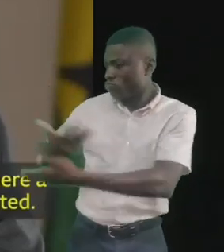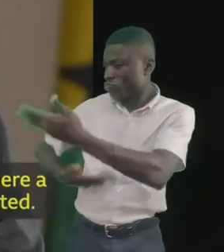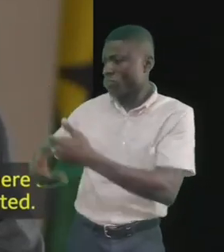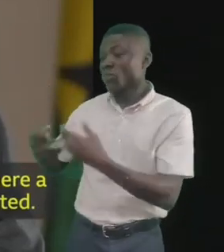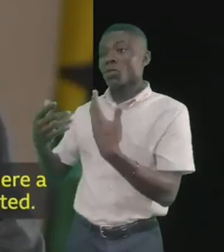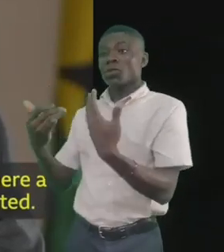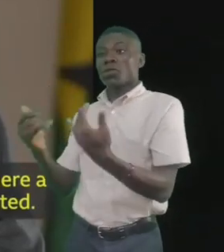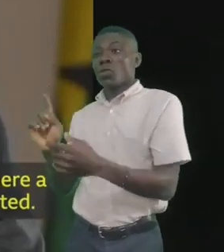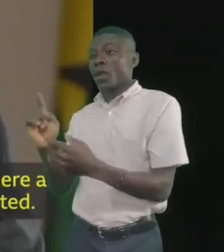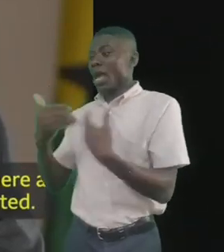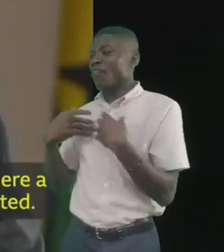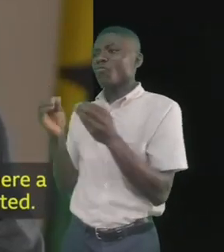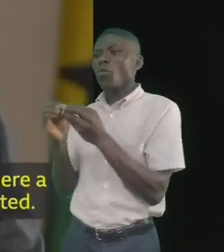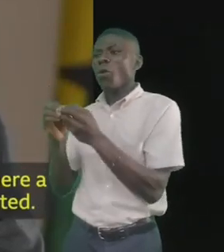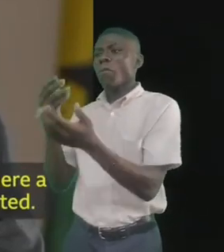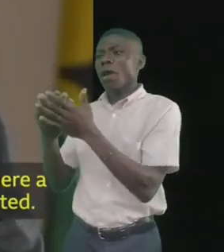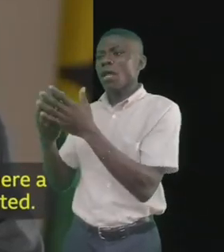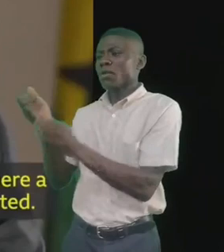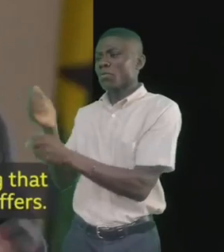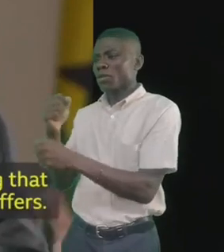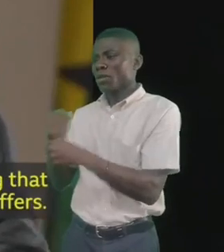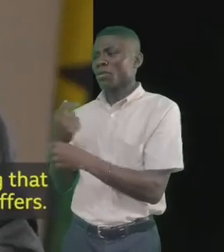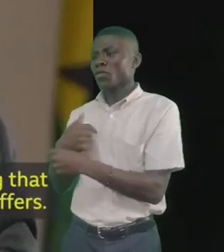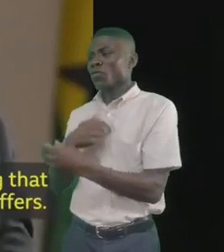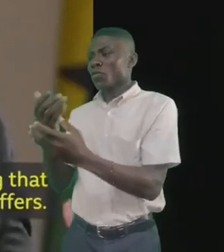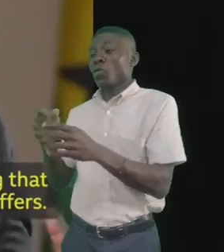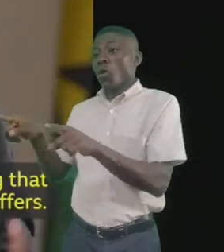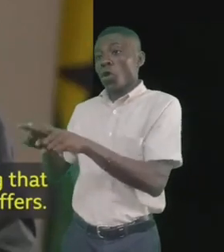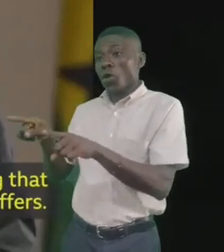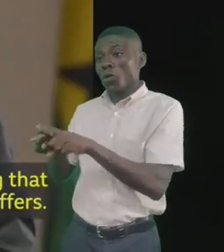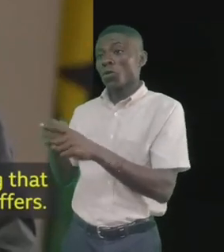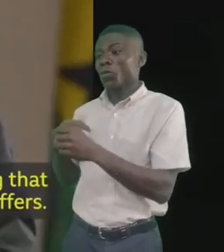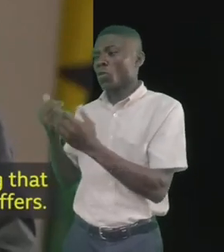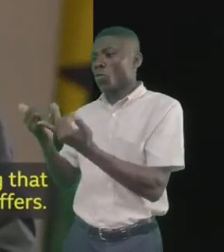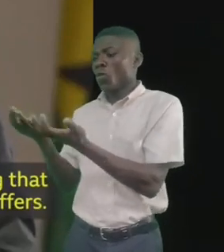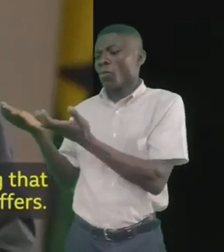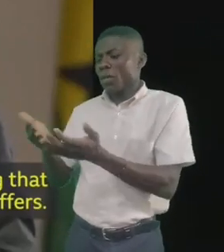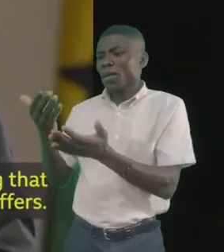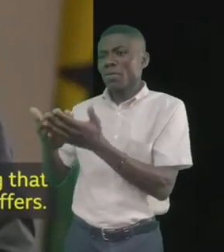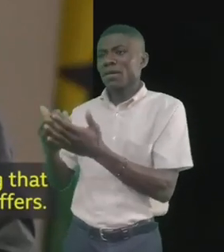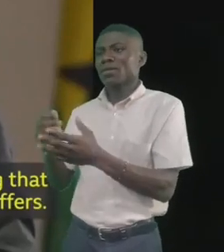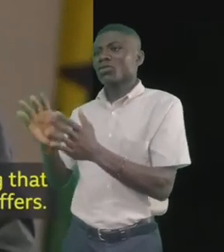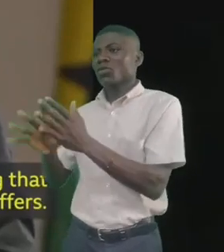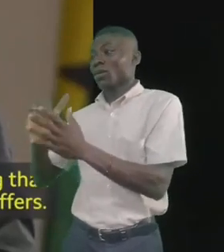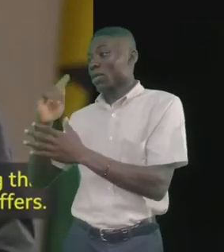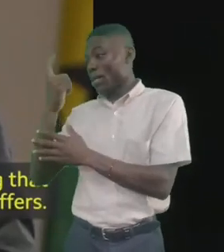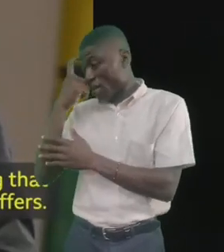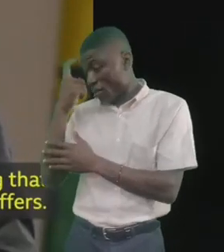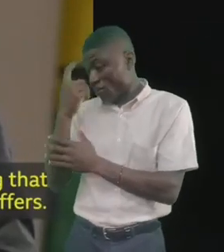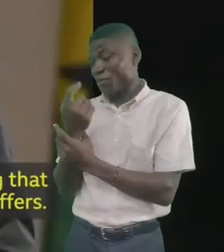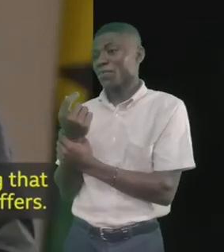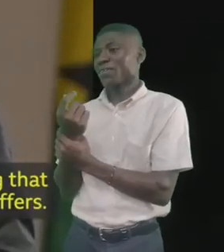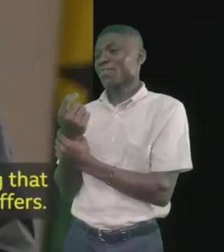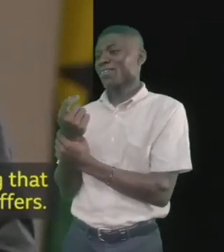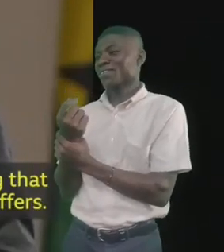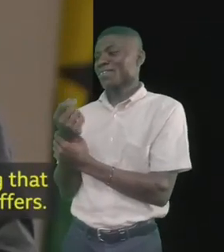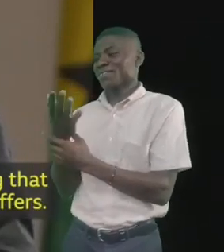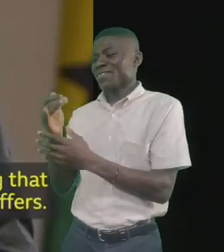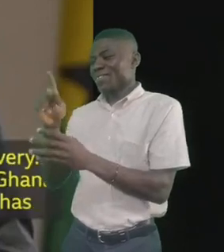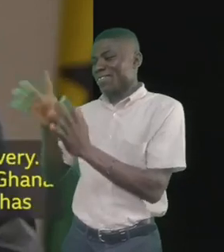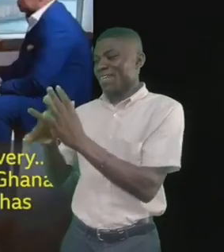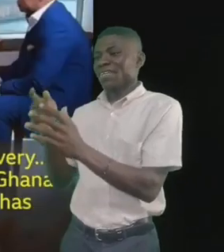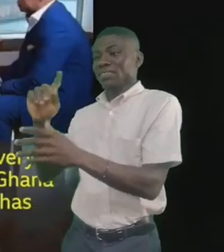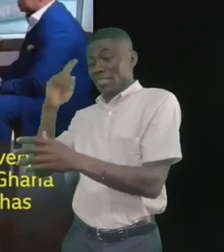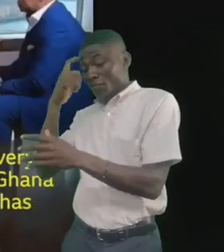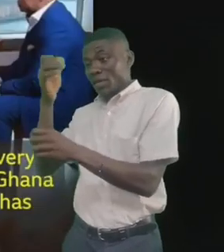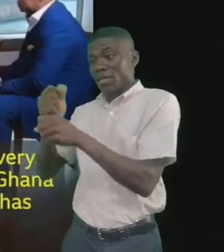transactions where a lot of value is being created, and we want to also bring that value into government